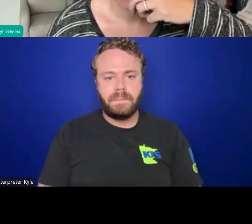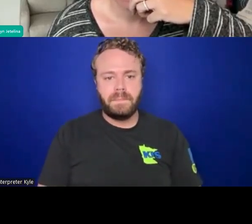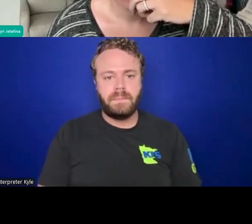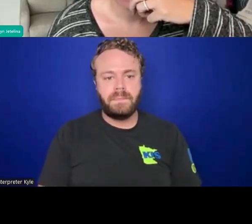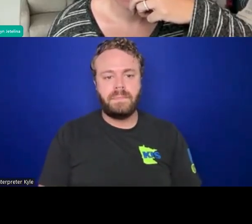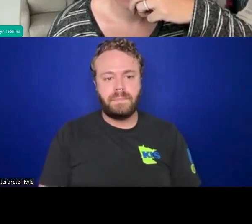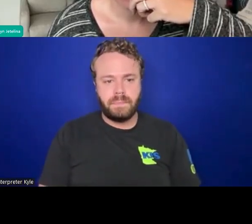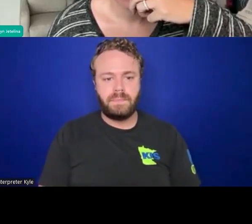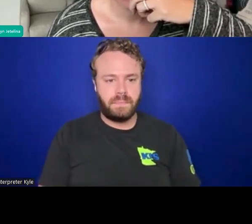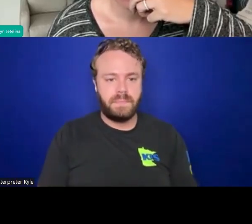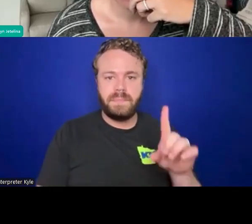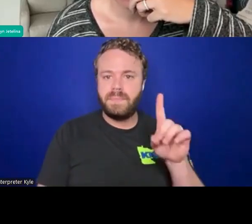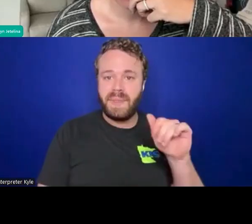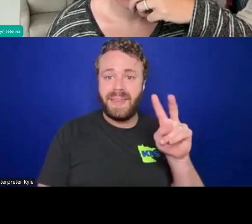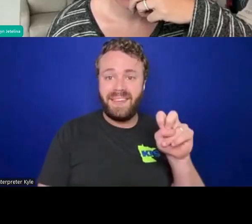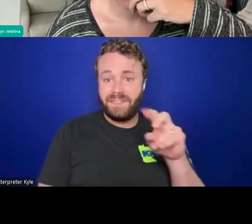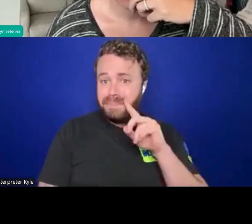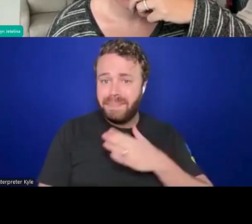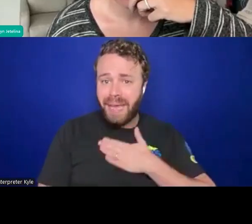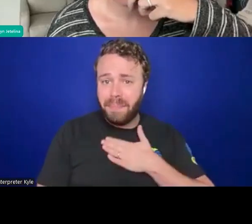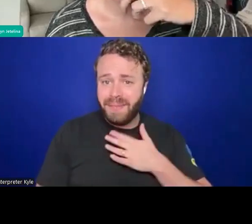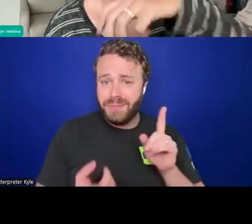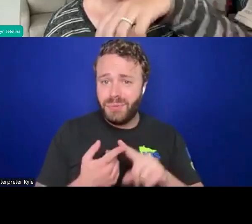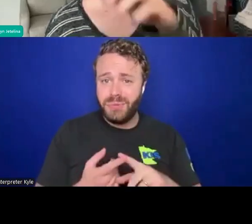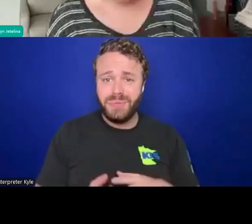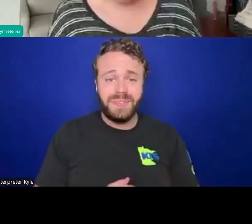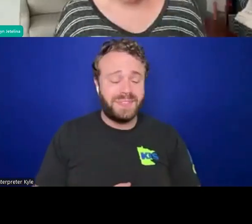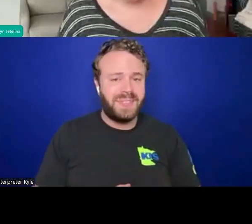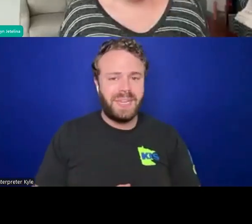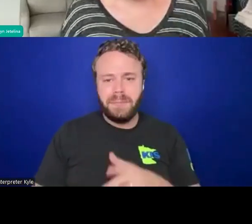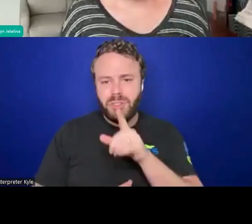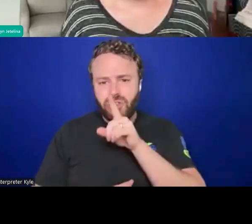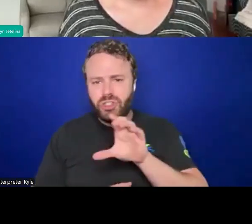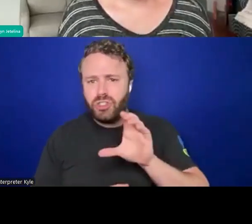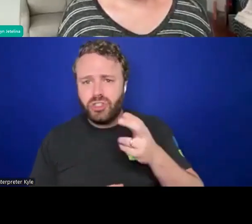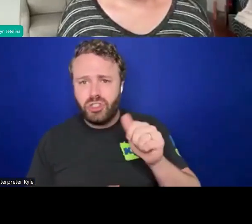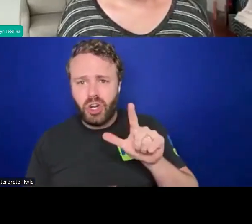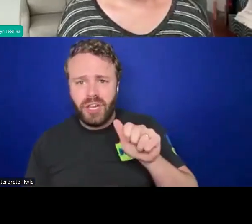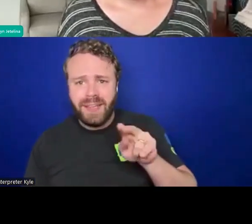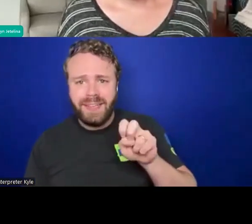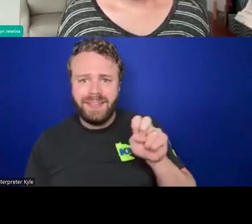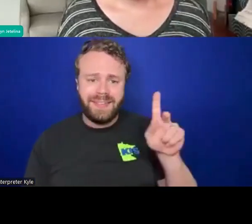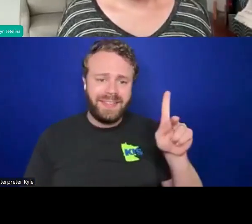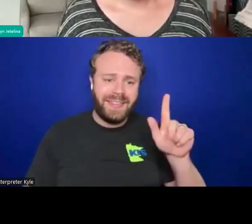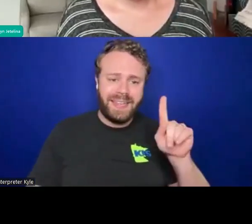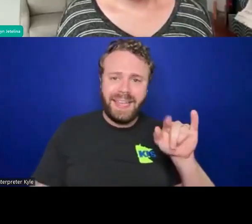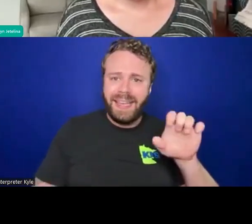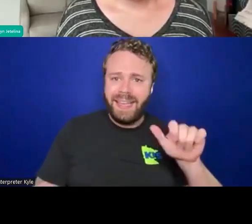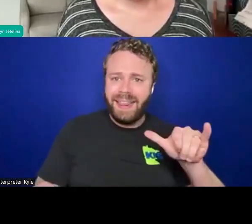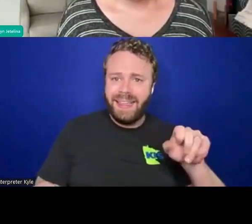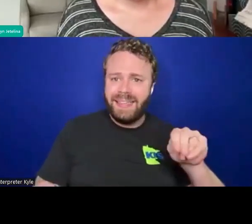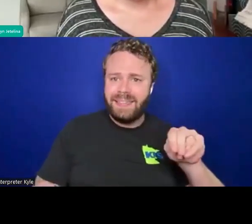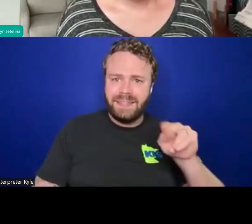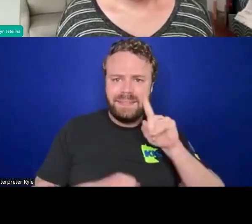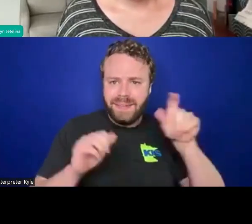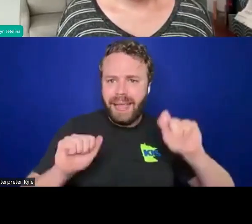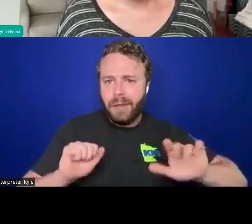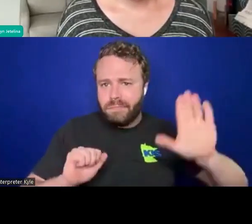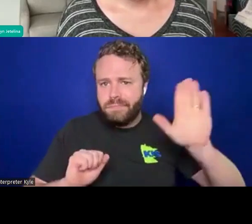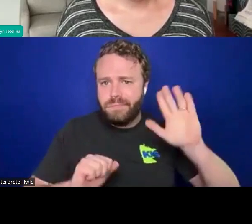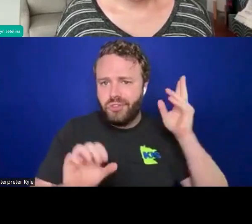Certainly, I'm happy to, and I'm sure Charlene and Caitlin can jump in as well. Well, look, let's just start with how the